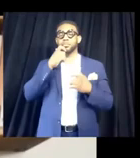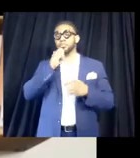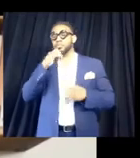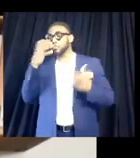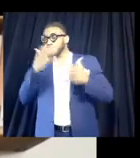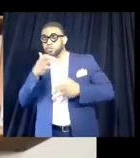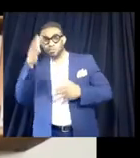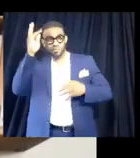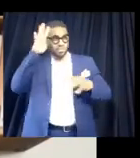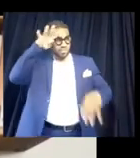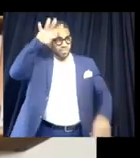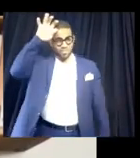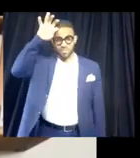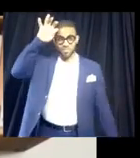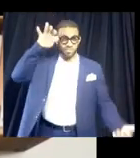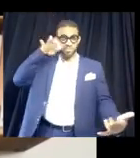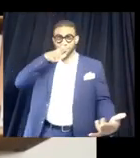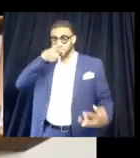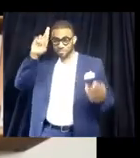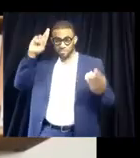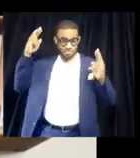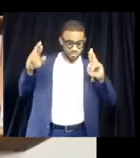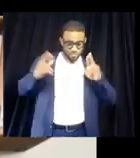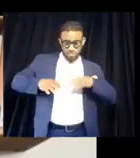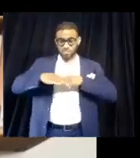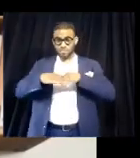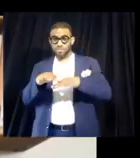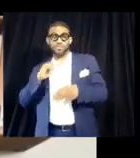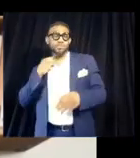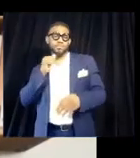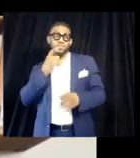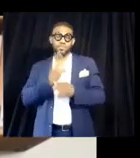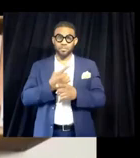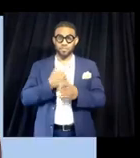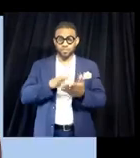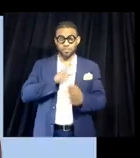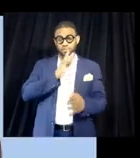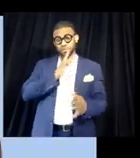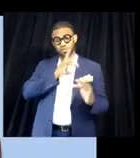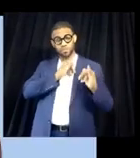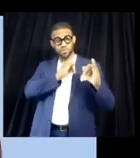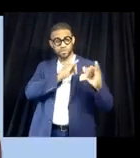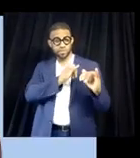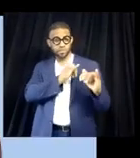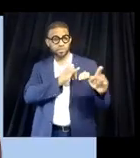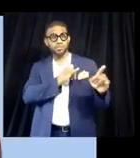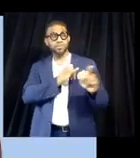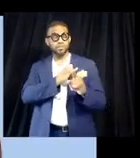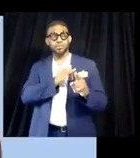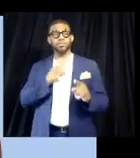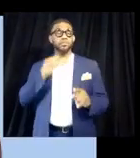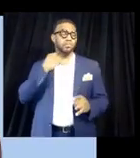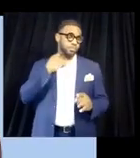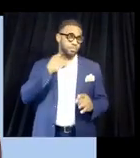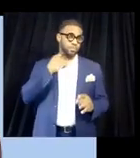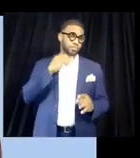skin was too dark, my hair was too kinky, and my tongue's twists, rhythms, and accents weren't right. I learned to speak la langue de Molière sans la trace